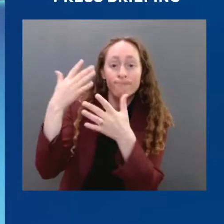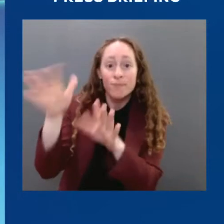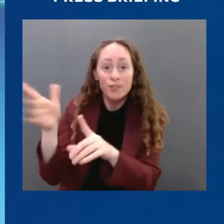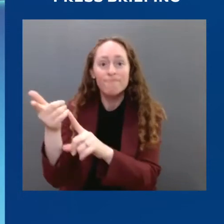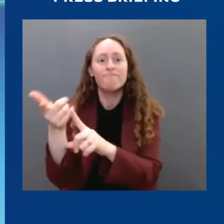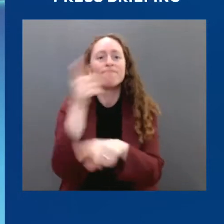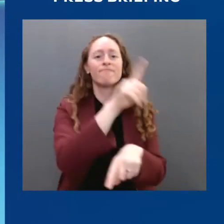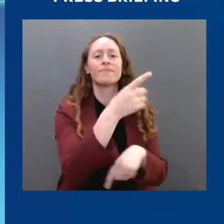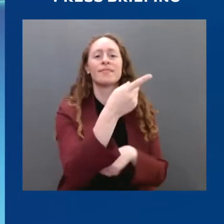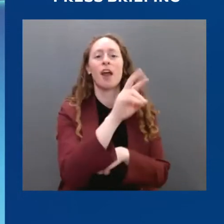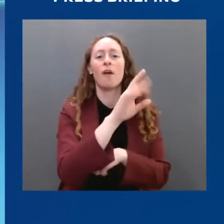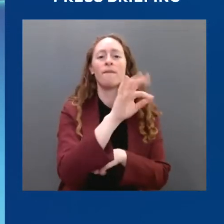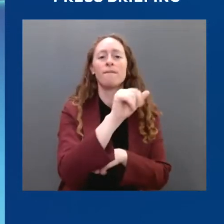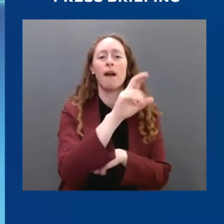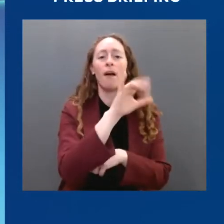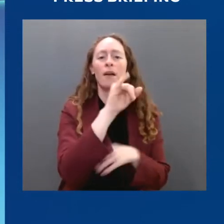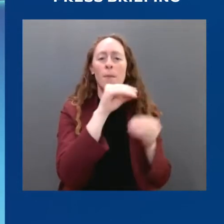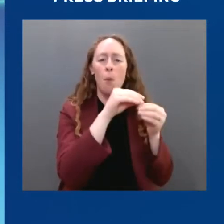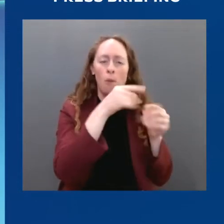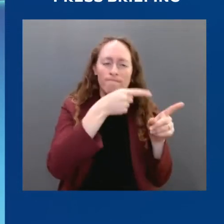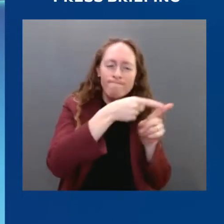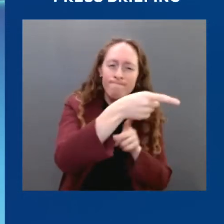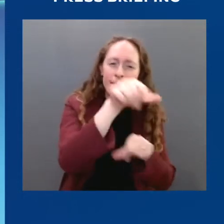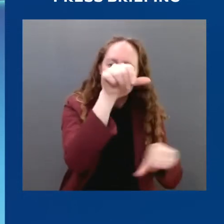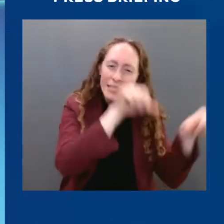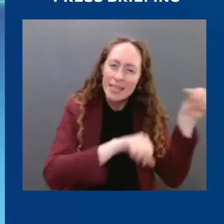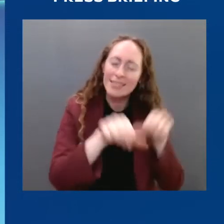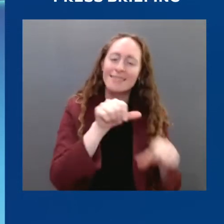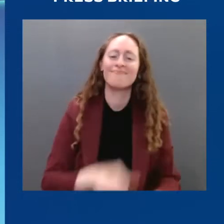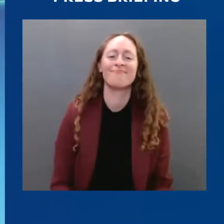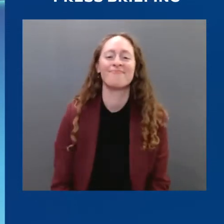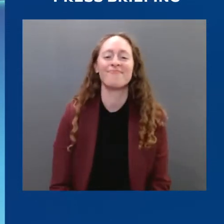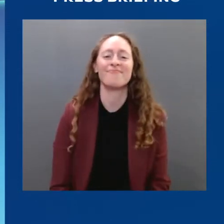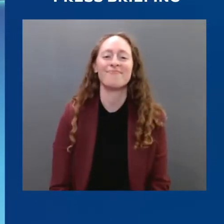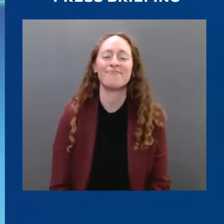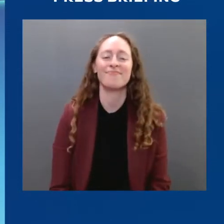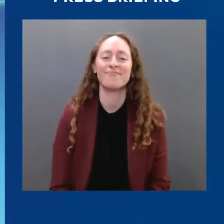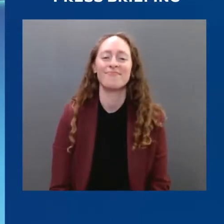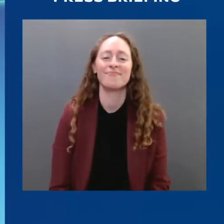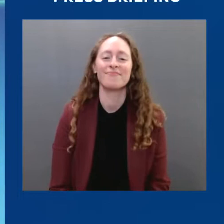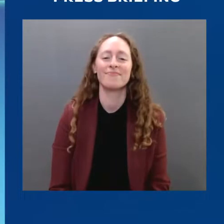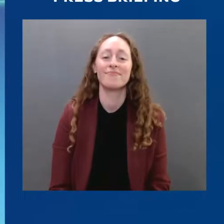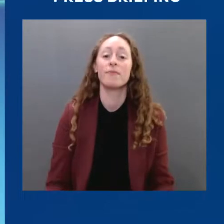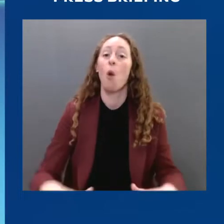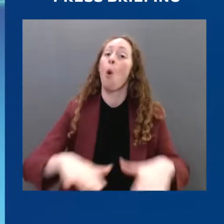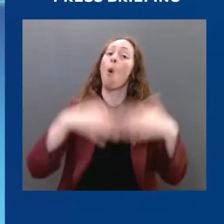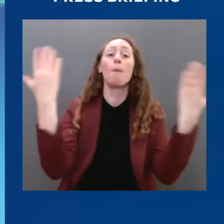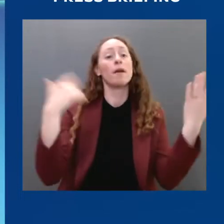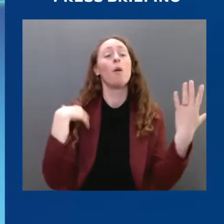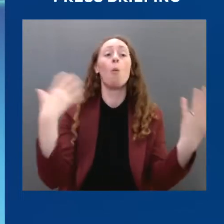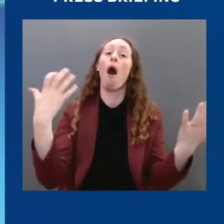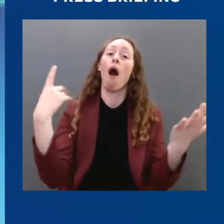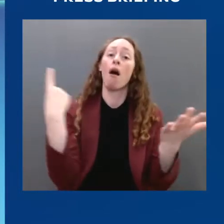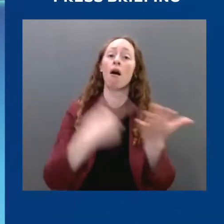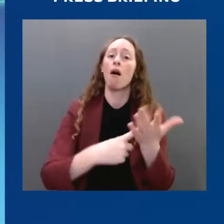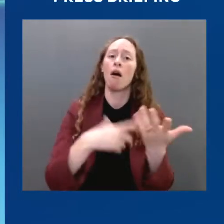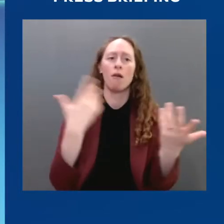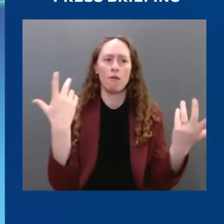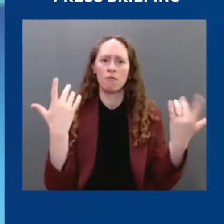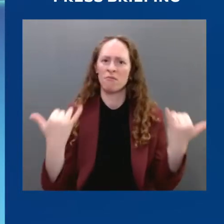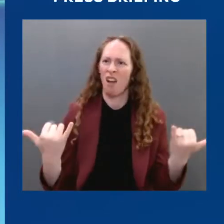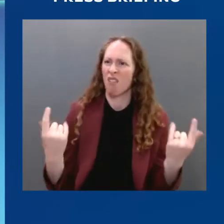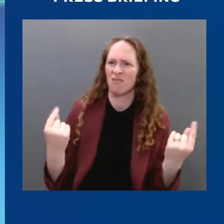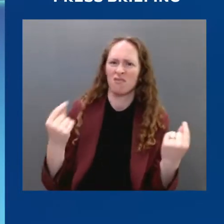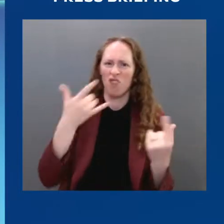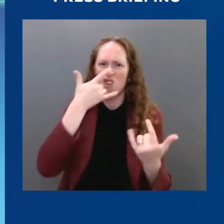how we view this moment. And I want to talk about our strategy for managing BA5. As you'll hear